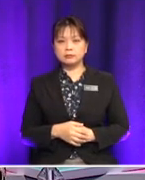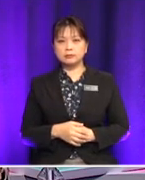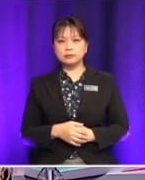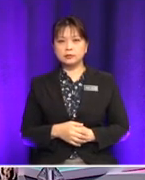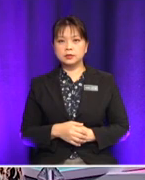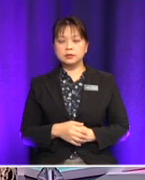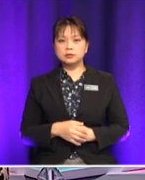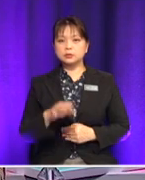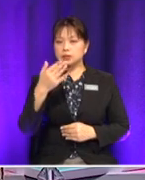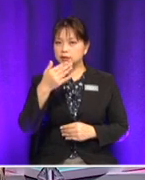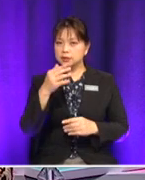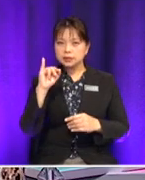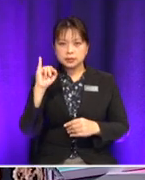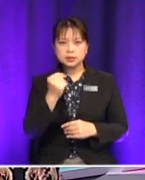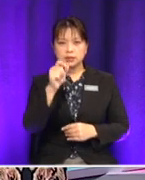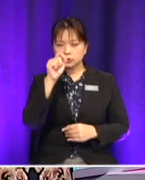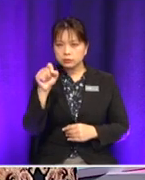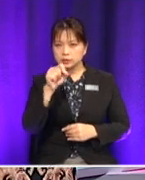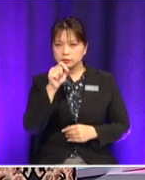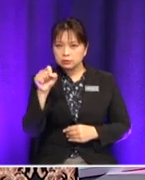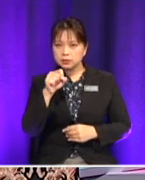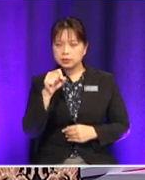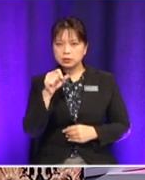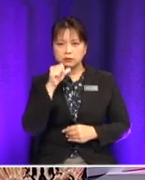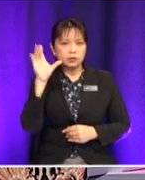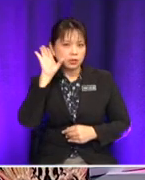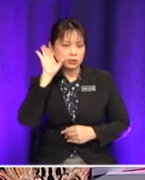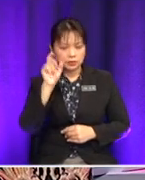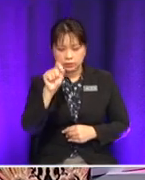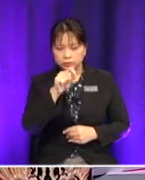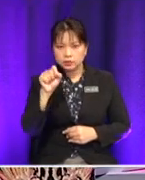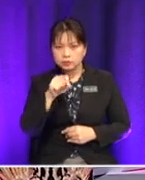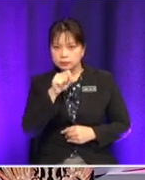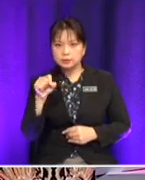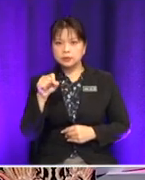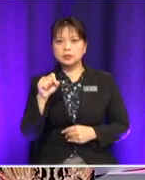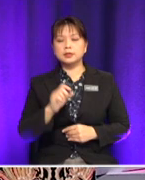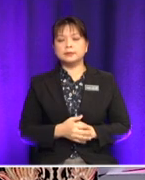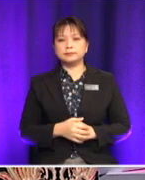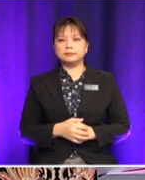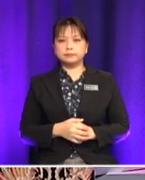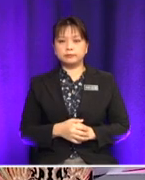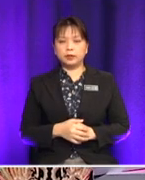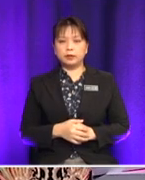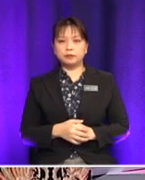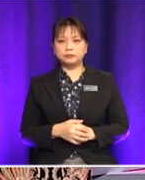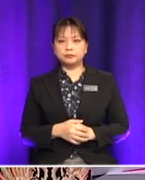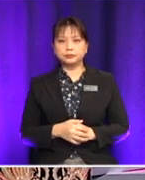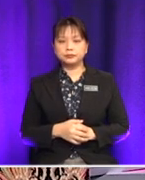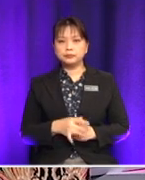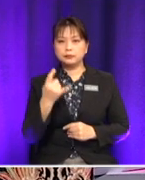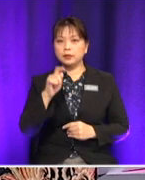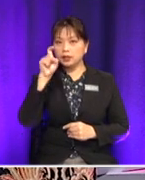heard in the first round. Mm-hmm. So in the second round, this is the most important part. They need to look at the